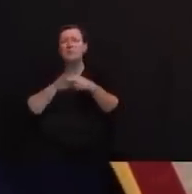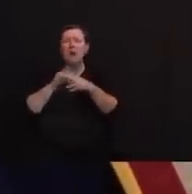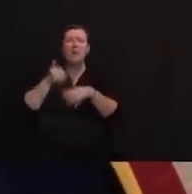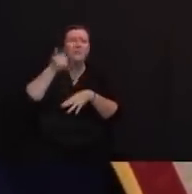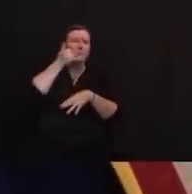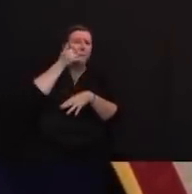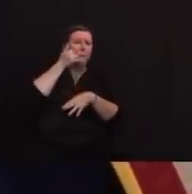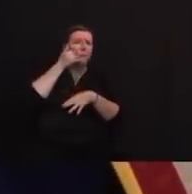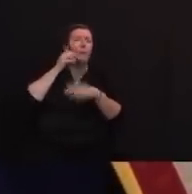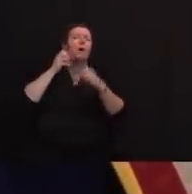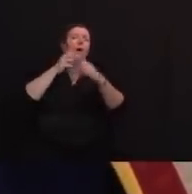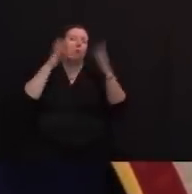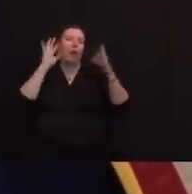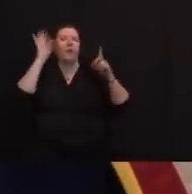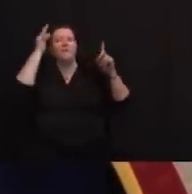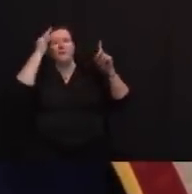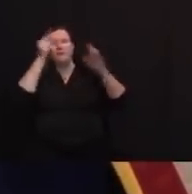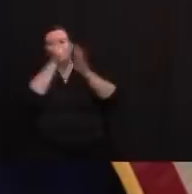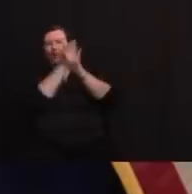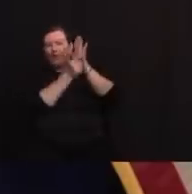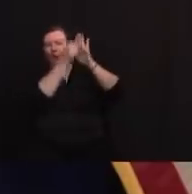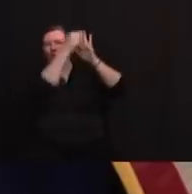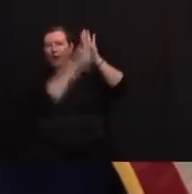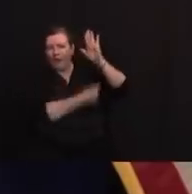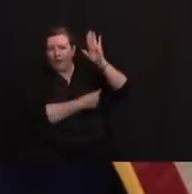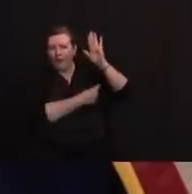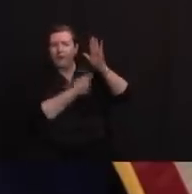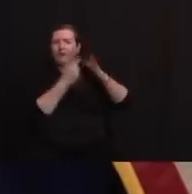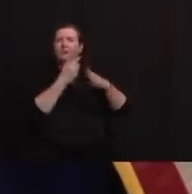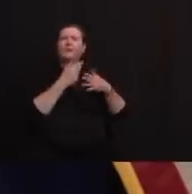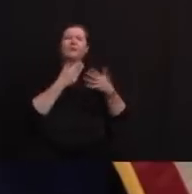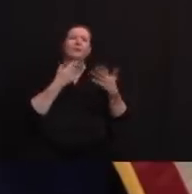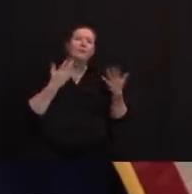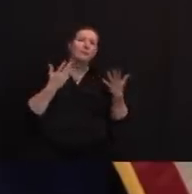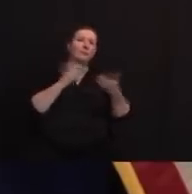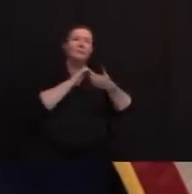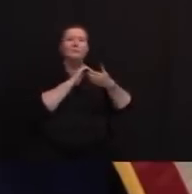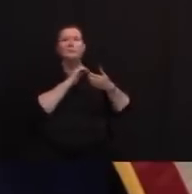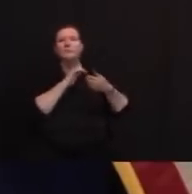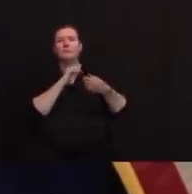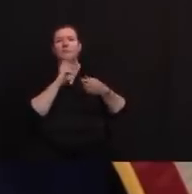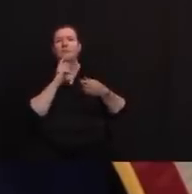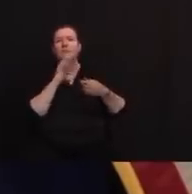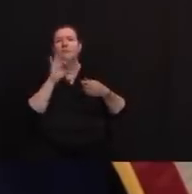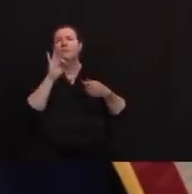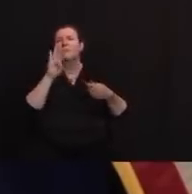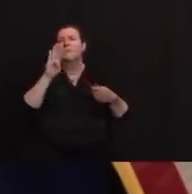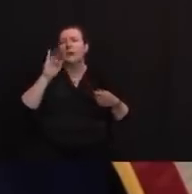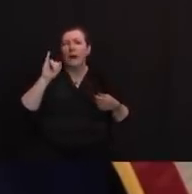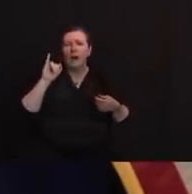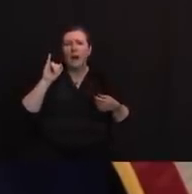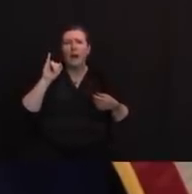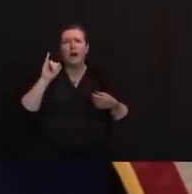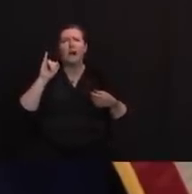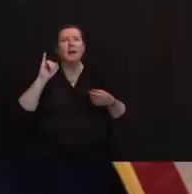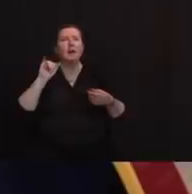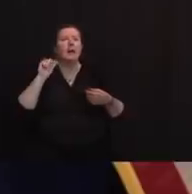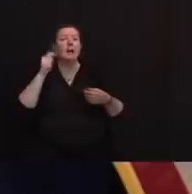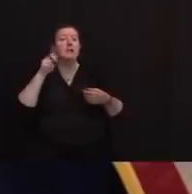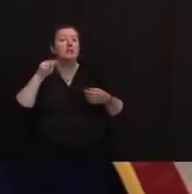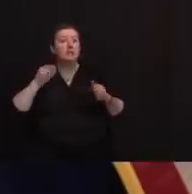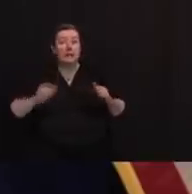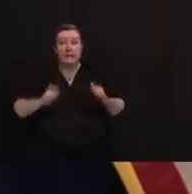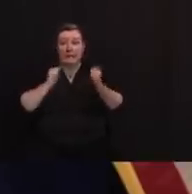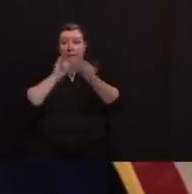enforcement partners. So again, maybe an agent lives in Manhattan but works at Newark office. So the governor's point, live, work,